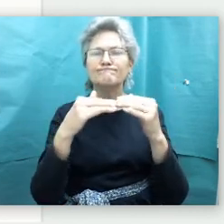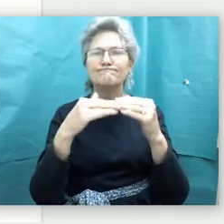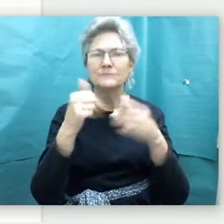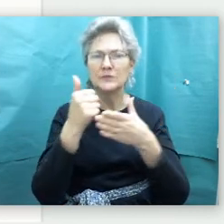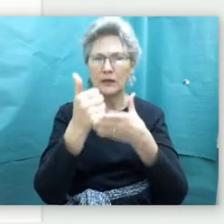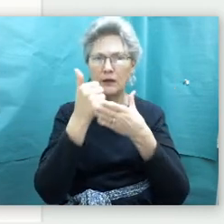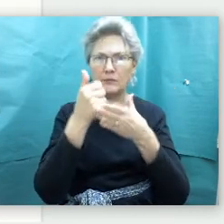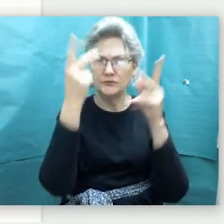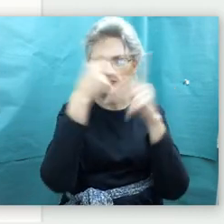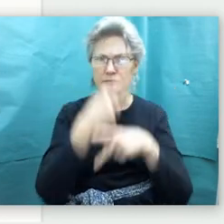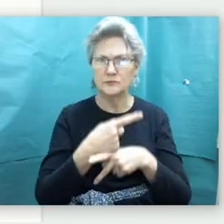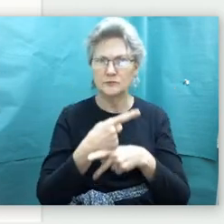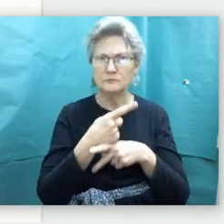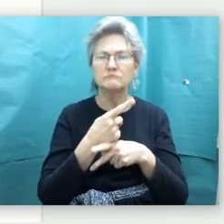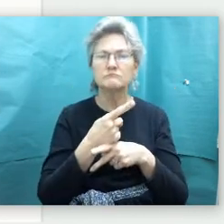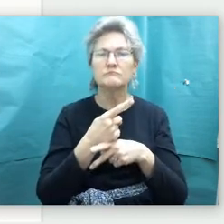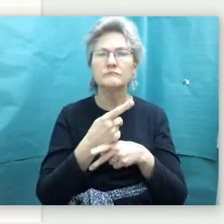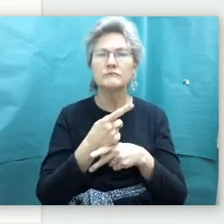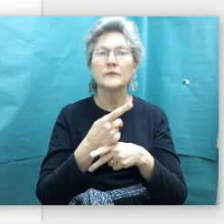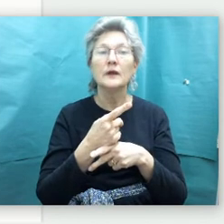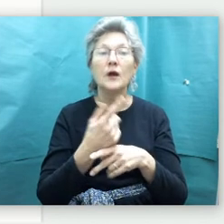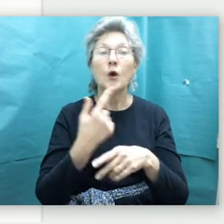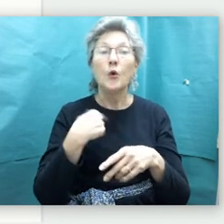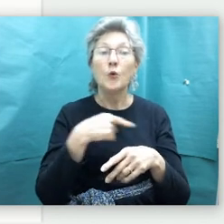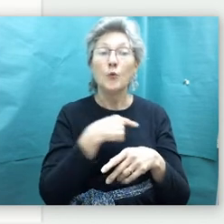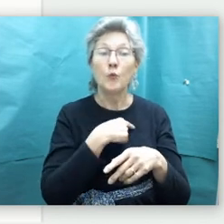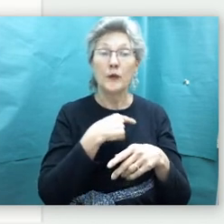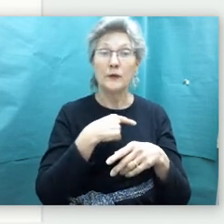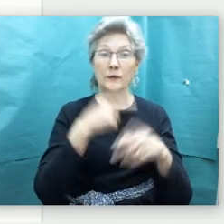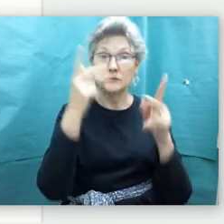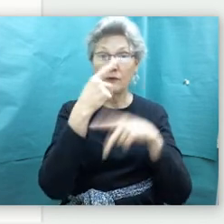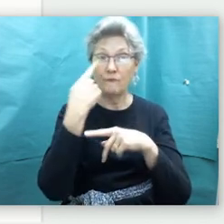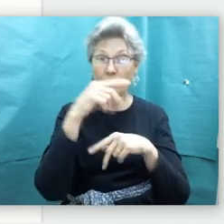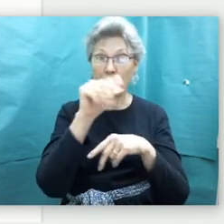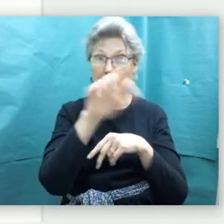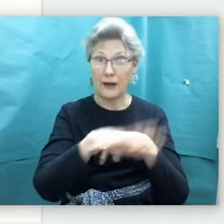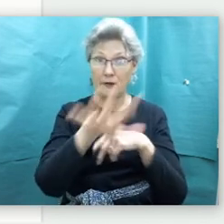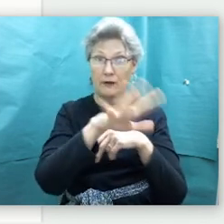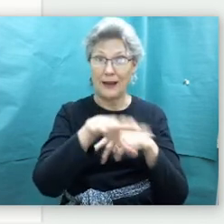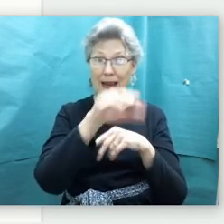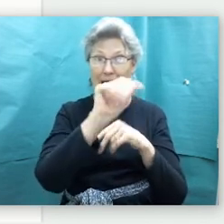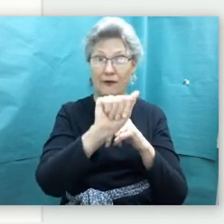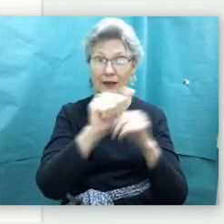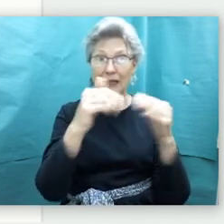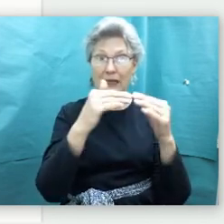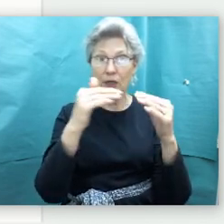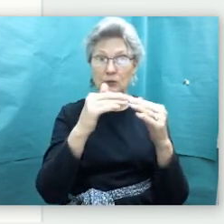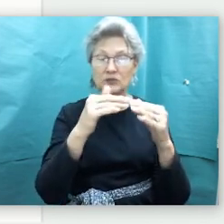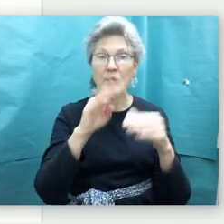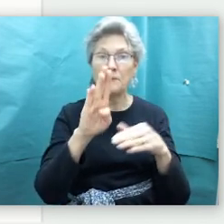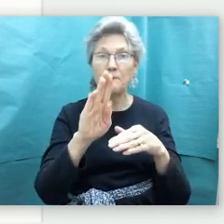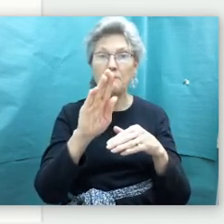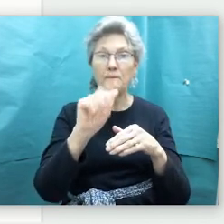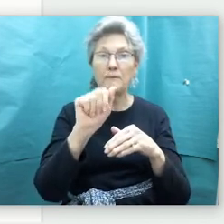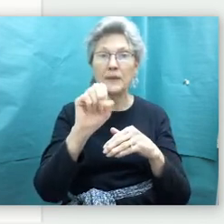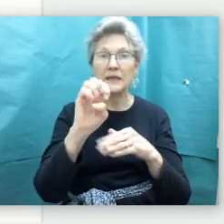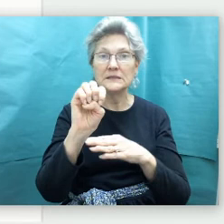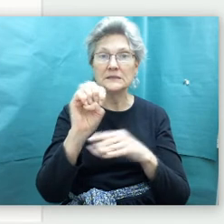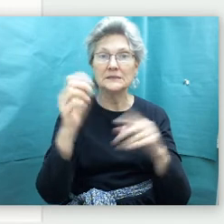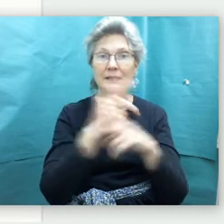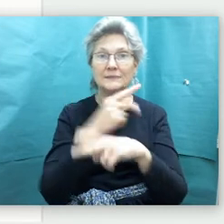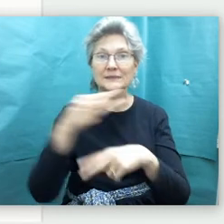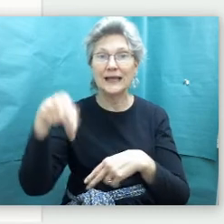that. So we're going to say area A equals what? That's right, base